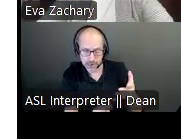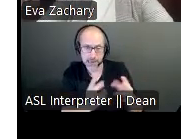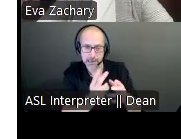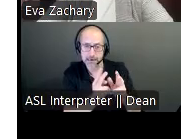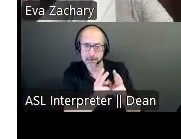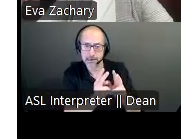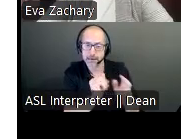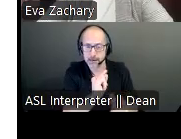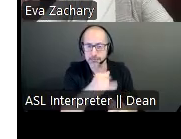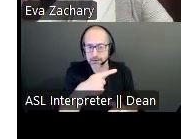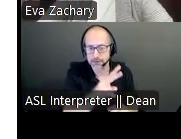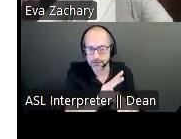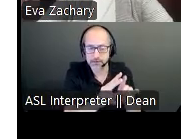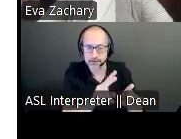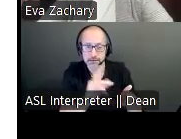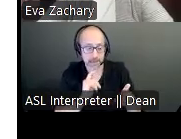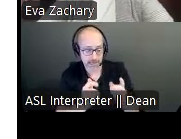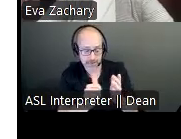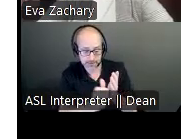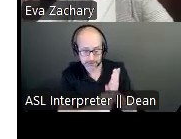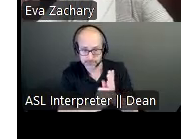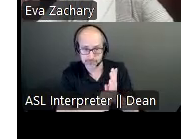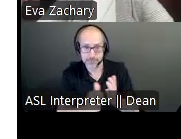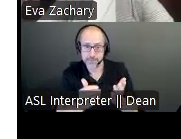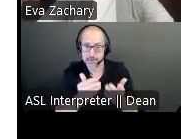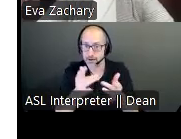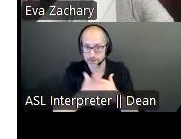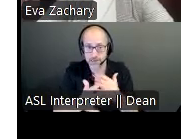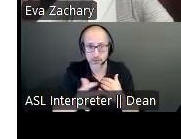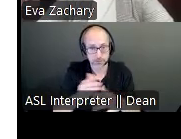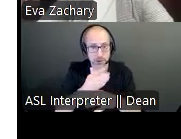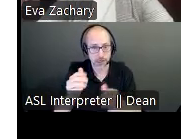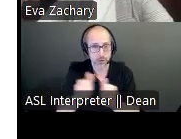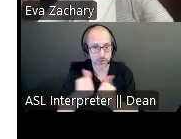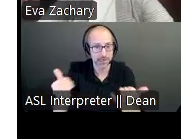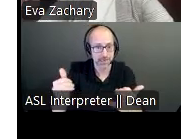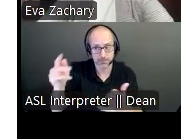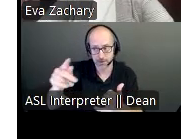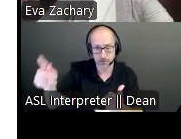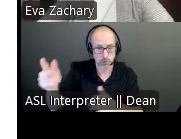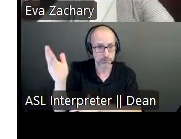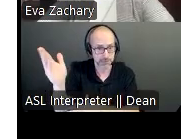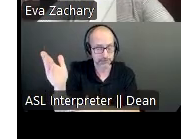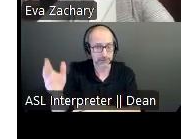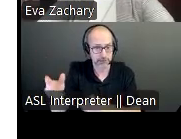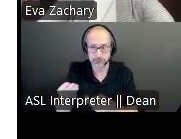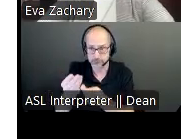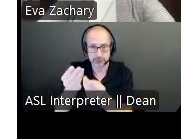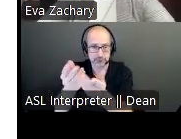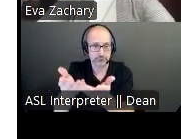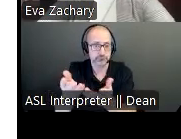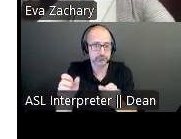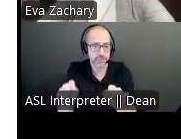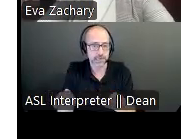available to you. It will be shared with today's PowerPoint presentation. And also, for those that want to access it a